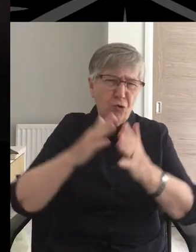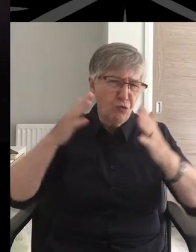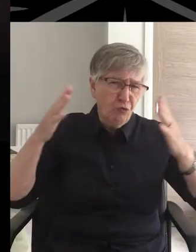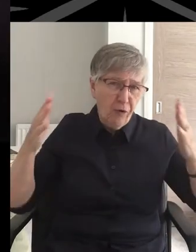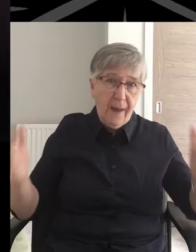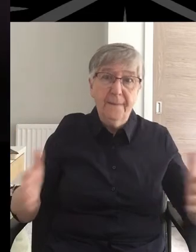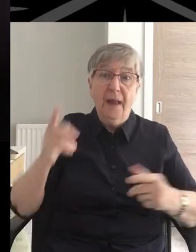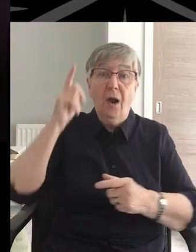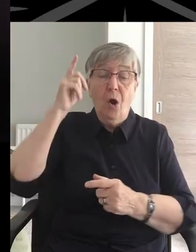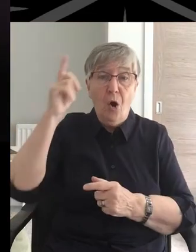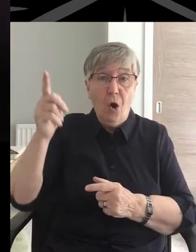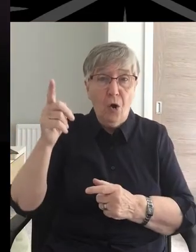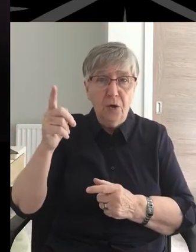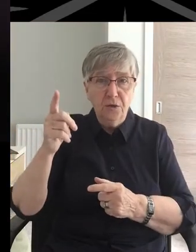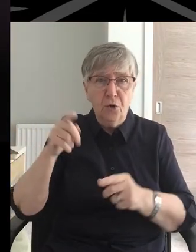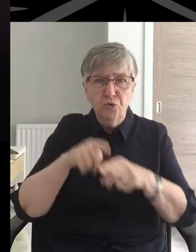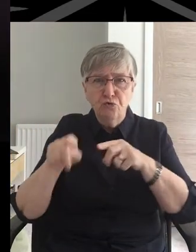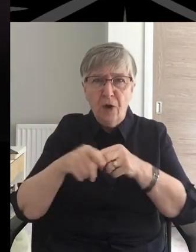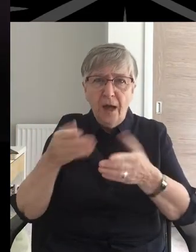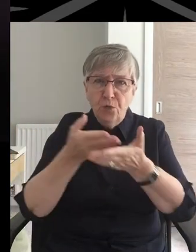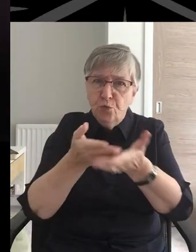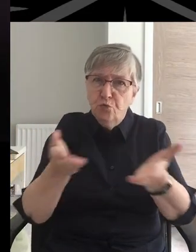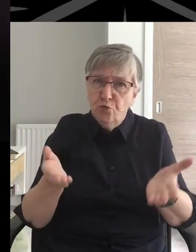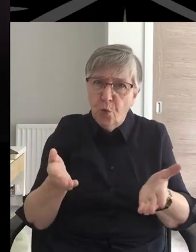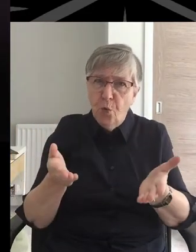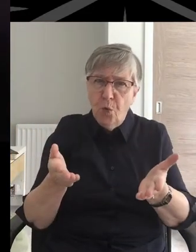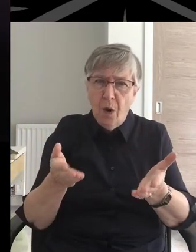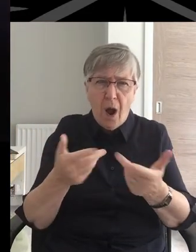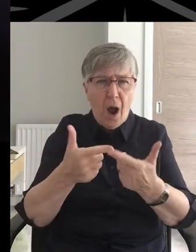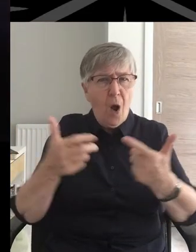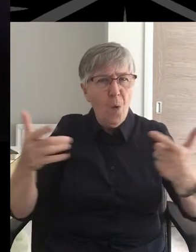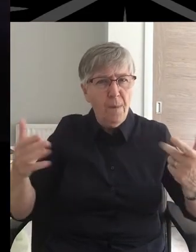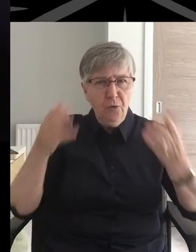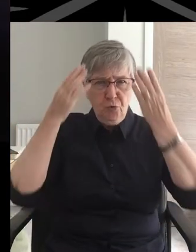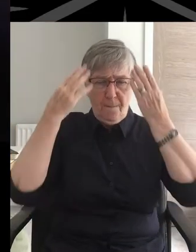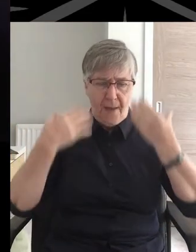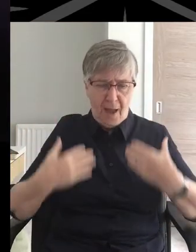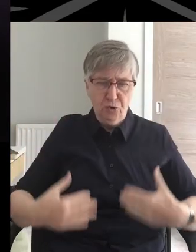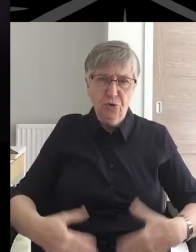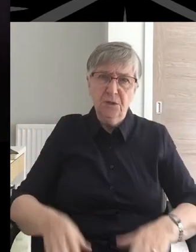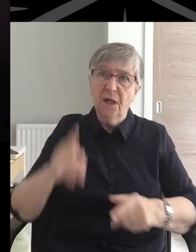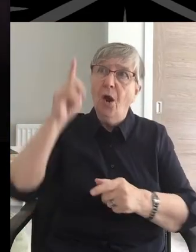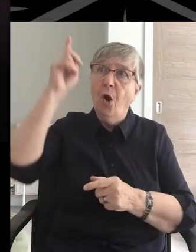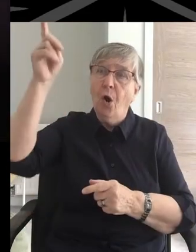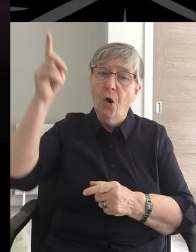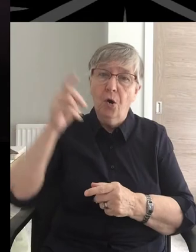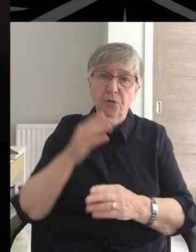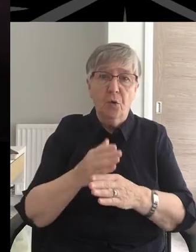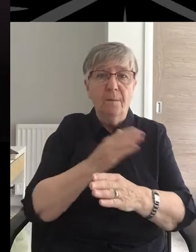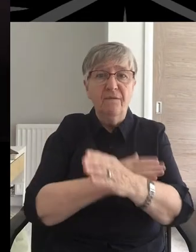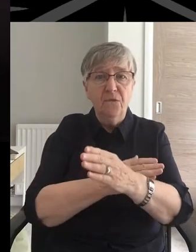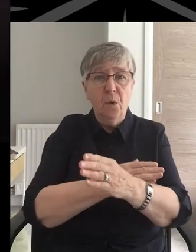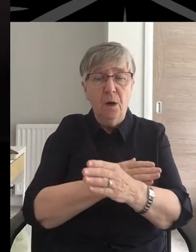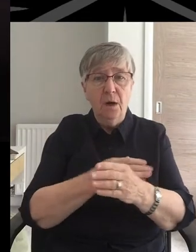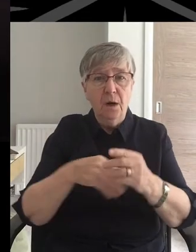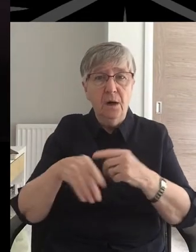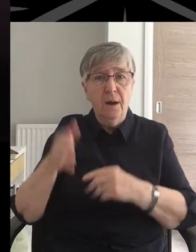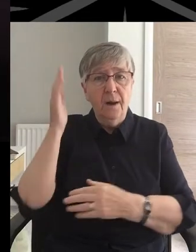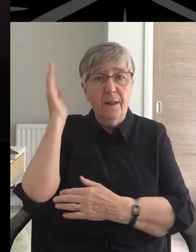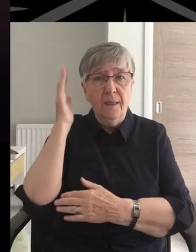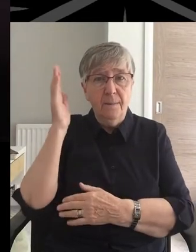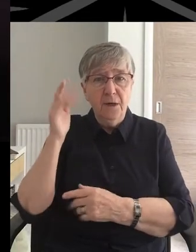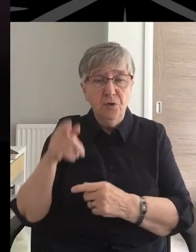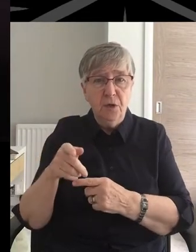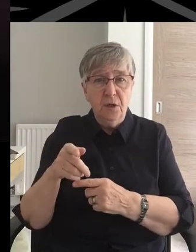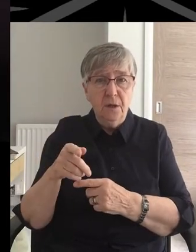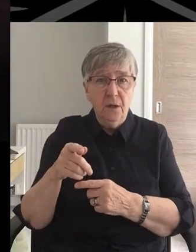stretching to try to convey something of the majesty and the greatness. Therefore, before we come to look at that